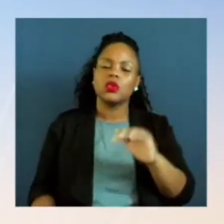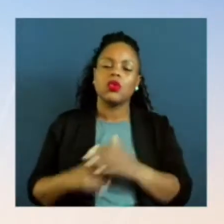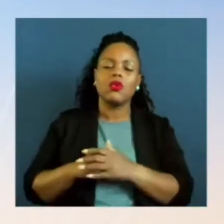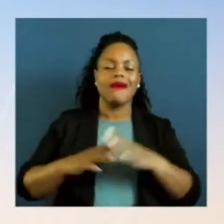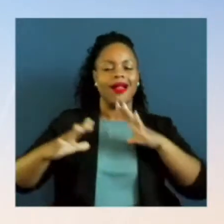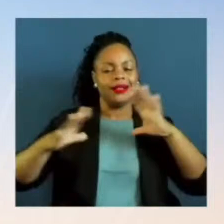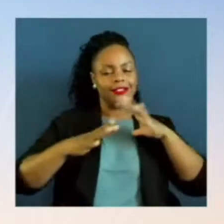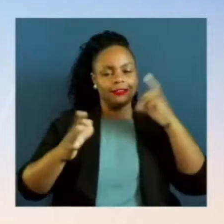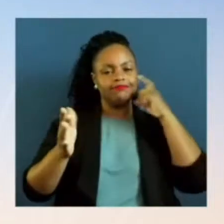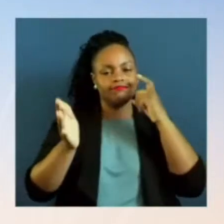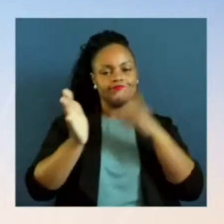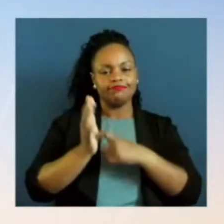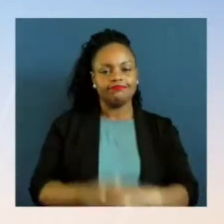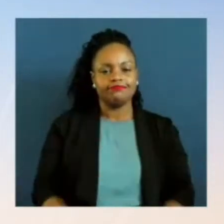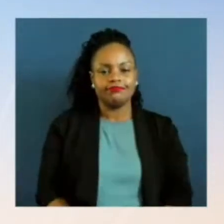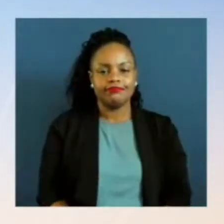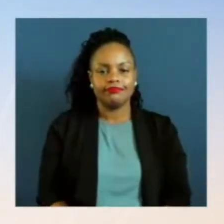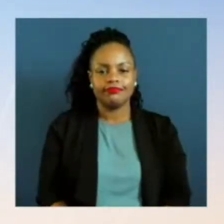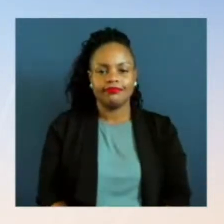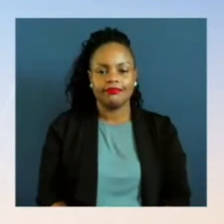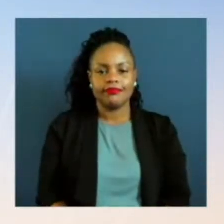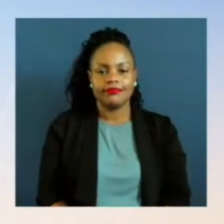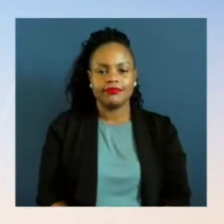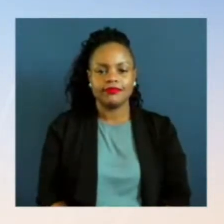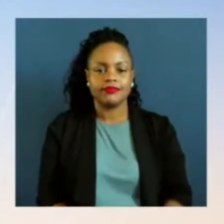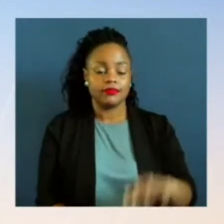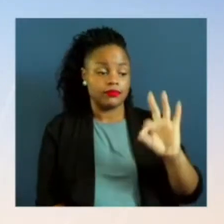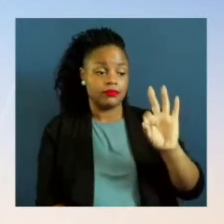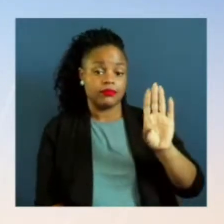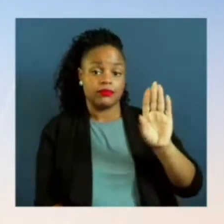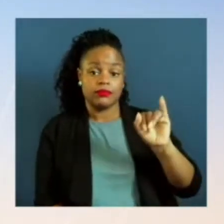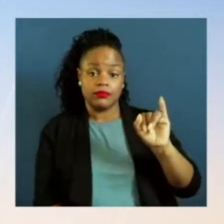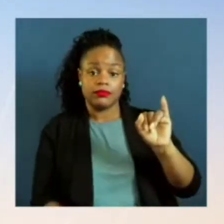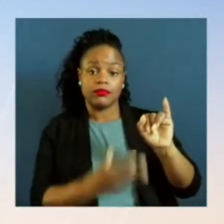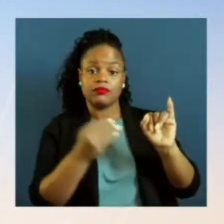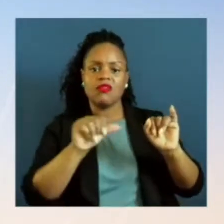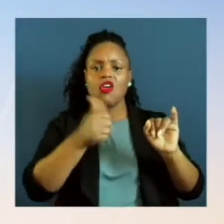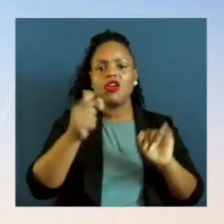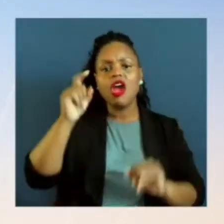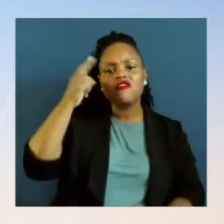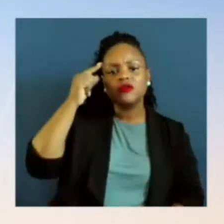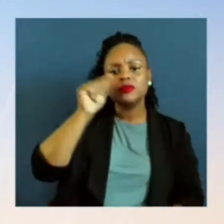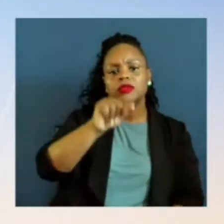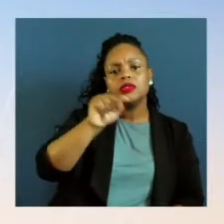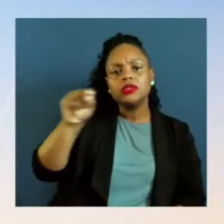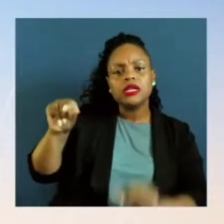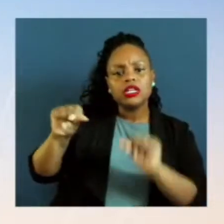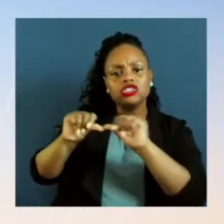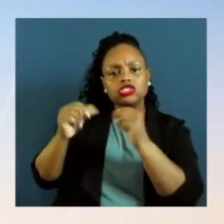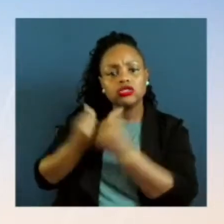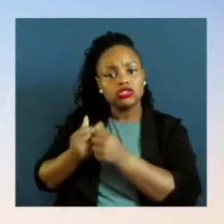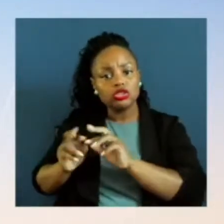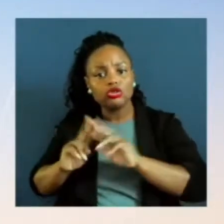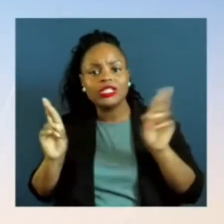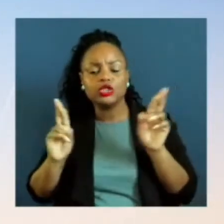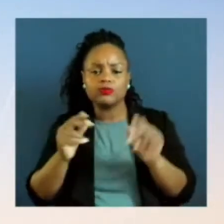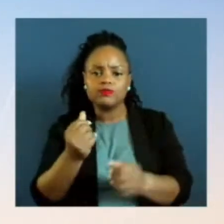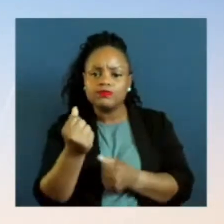CISA, FBI, and other U.S. government partners are positioned to support any organization that needs it. Please